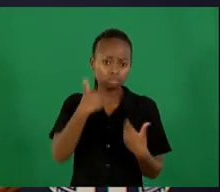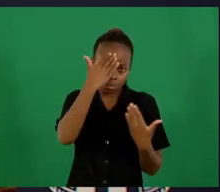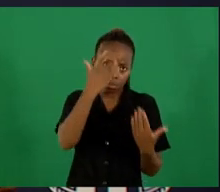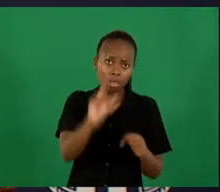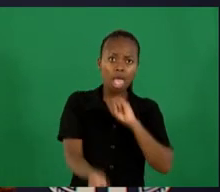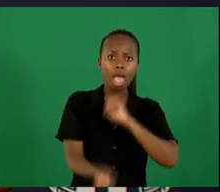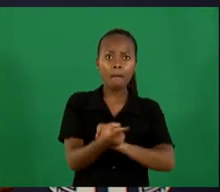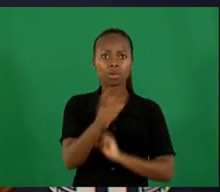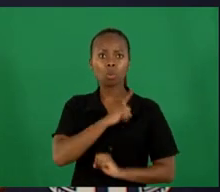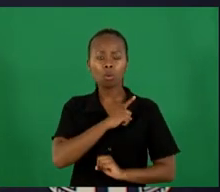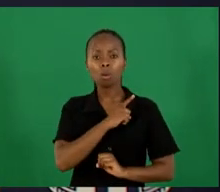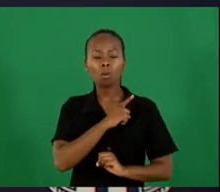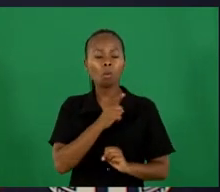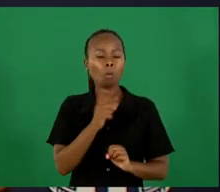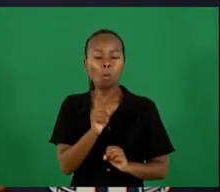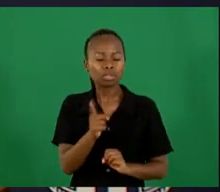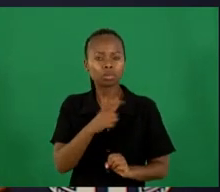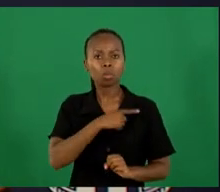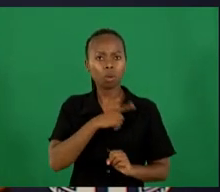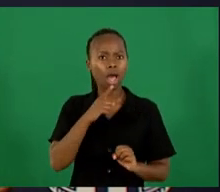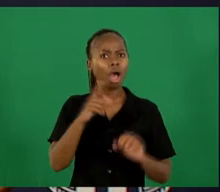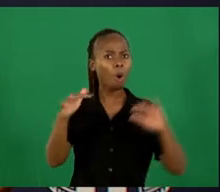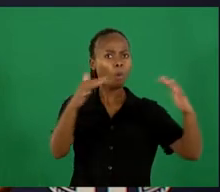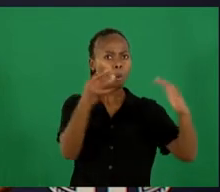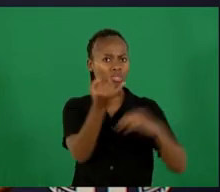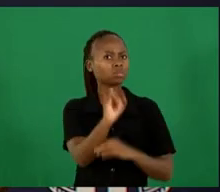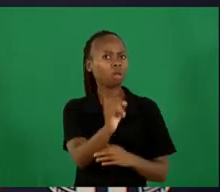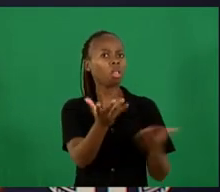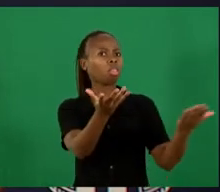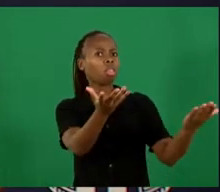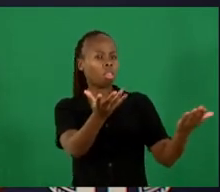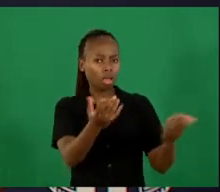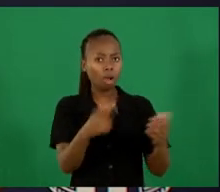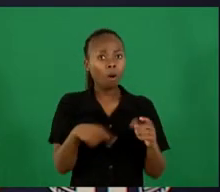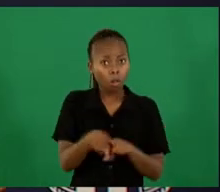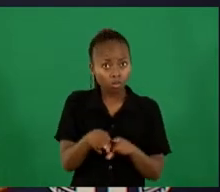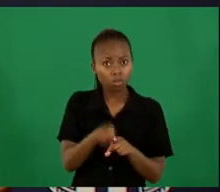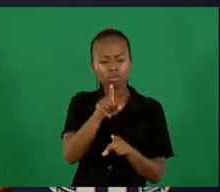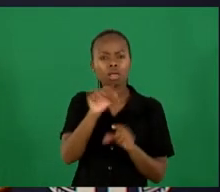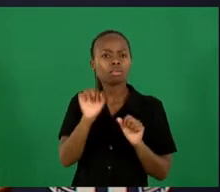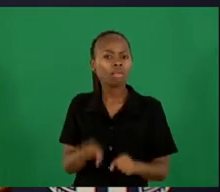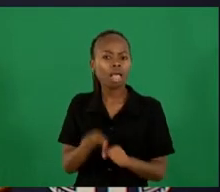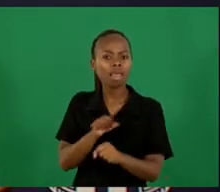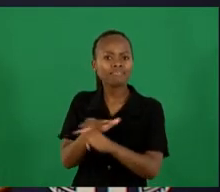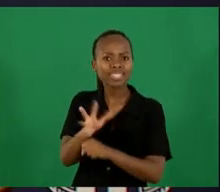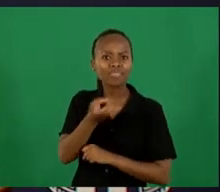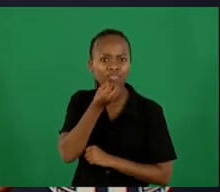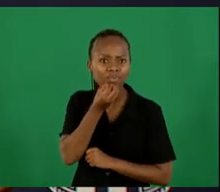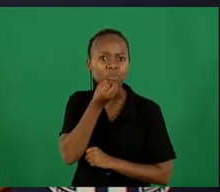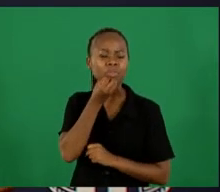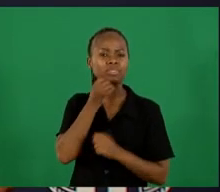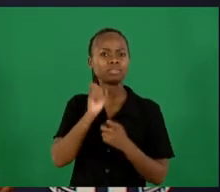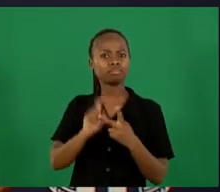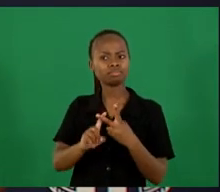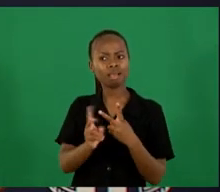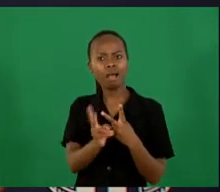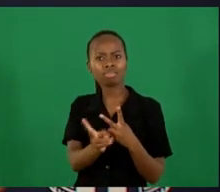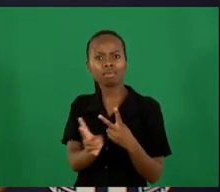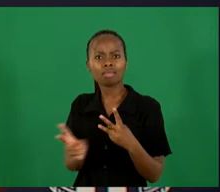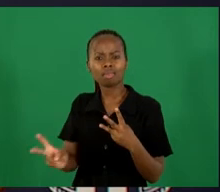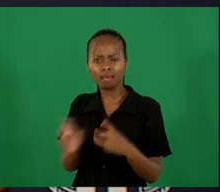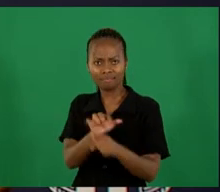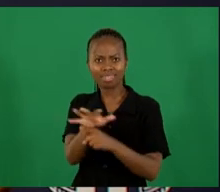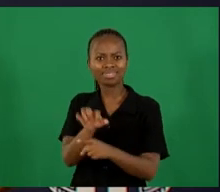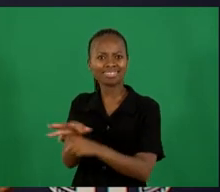shedding and that it could feed into food price inflation and other costs of doing business. We have